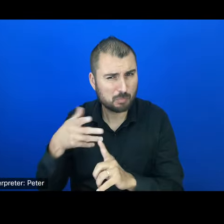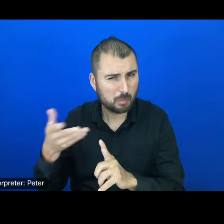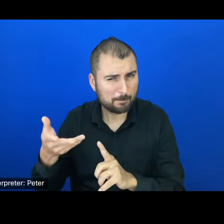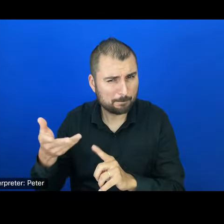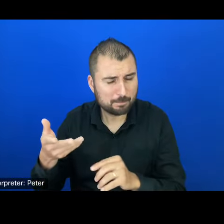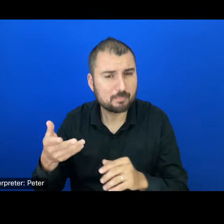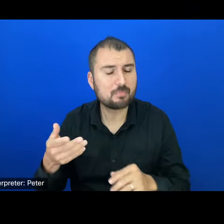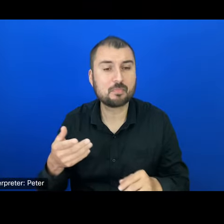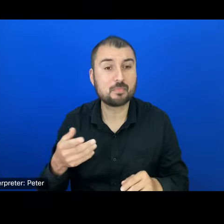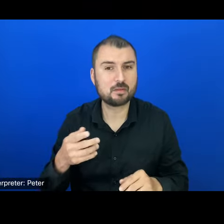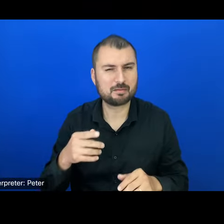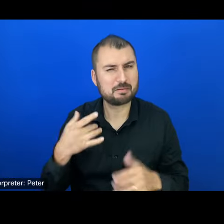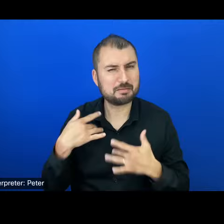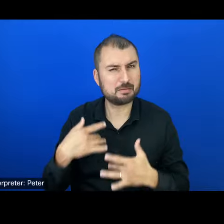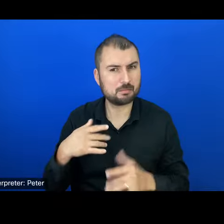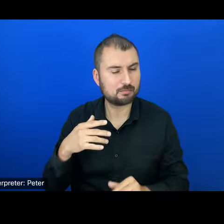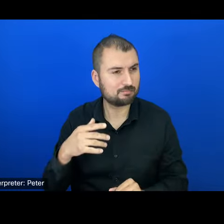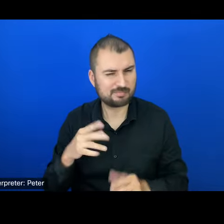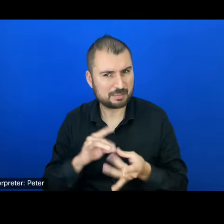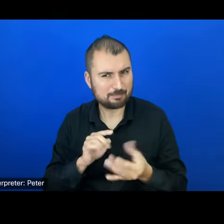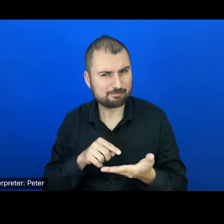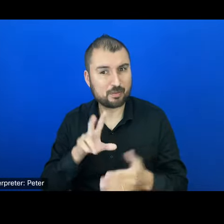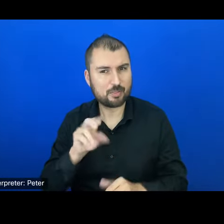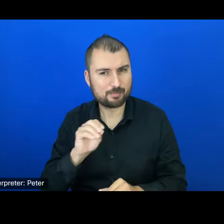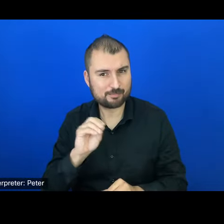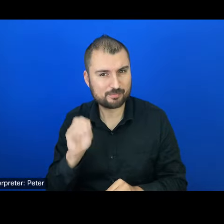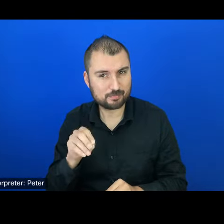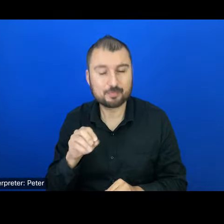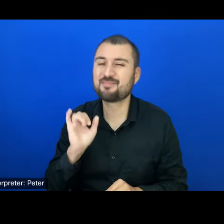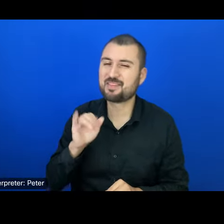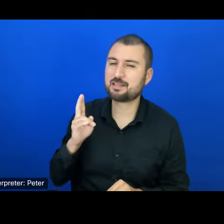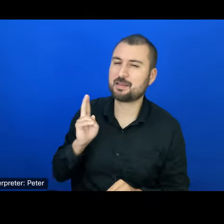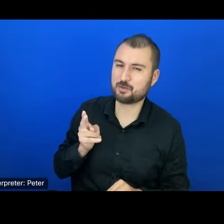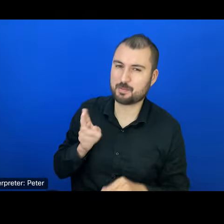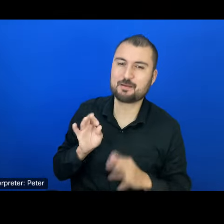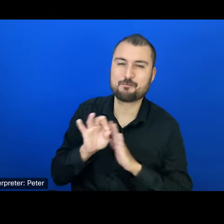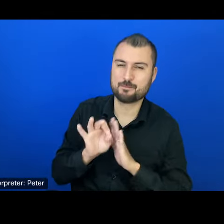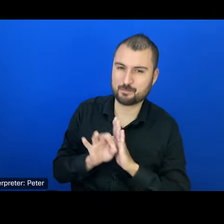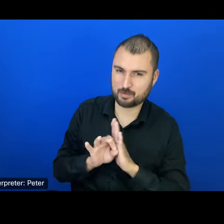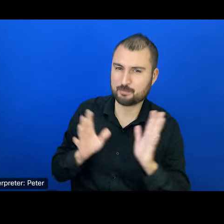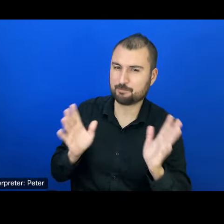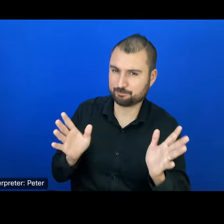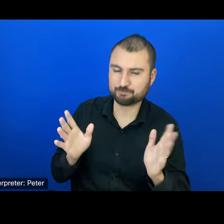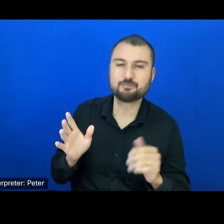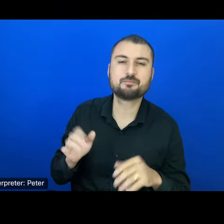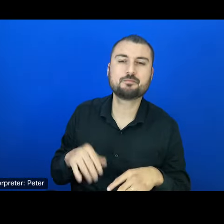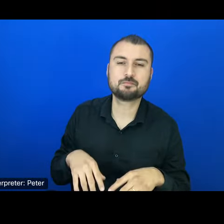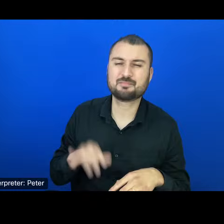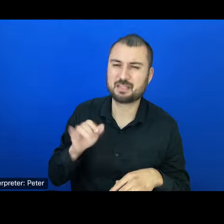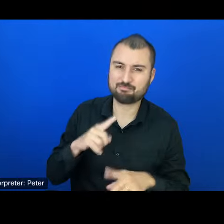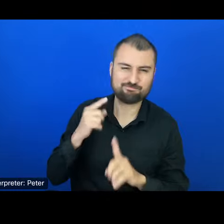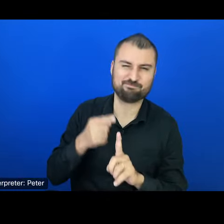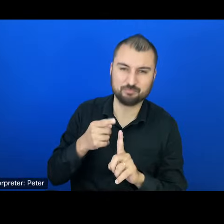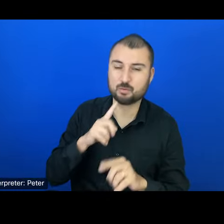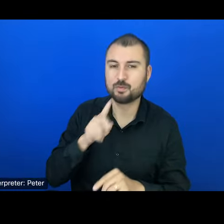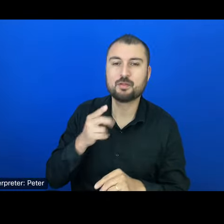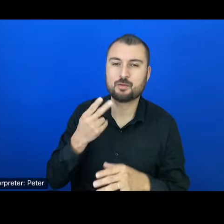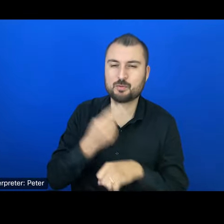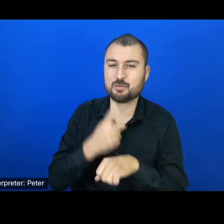that's, like I said, 30%. That's a historic formula, and so it's strictly that, and it's used for